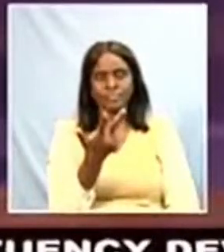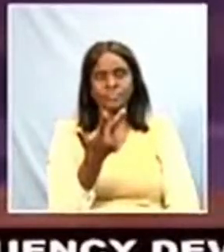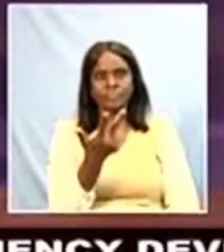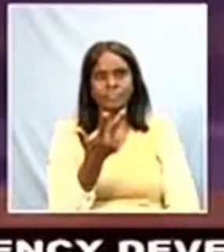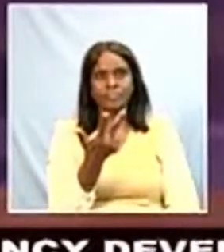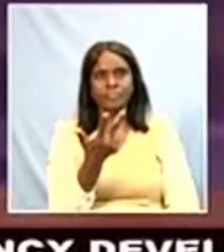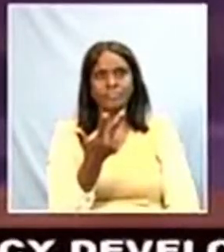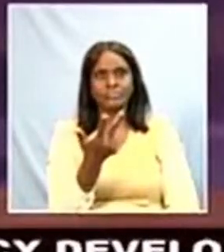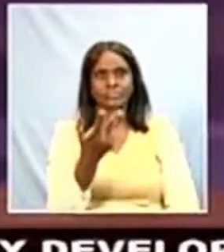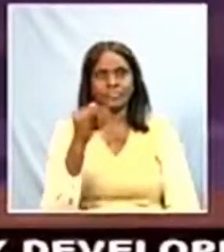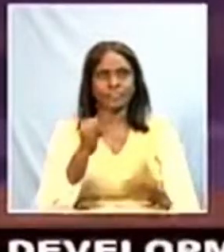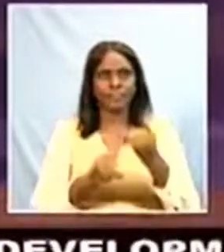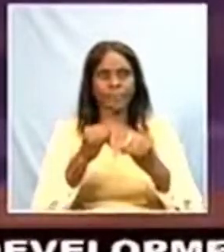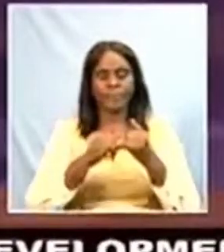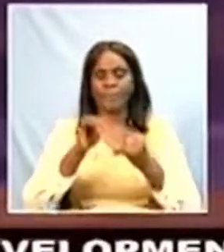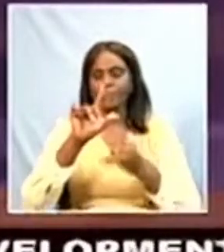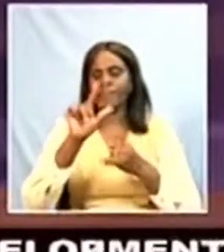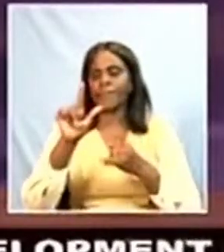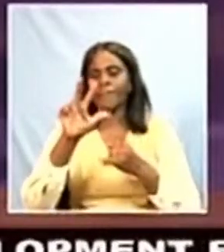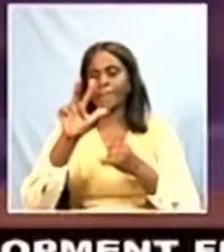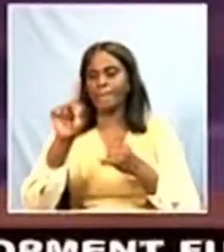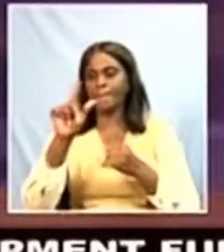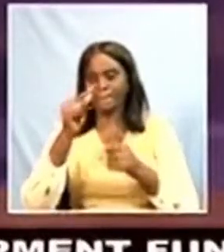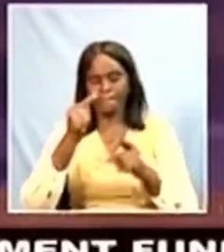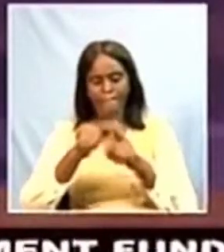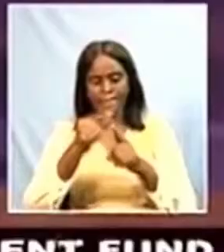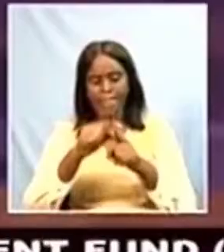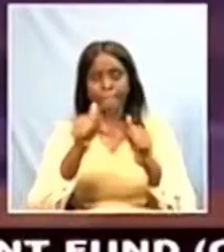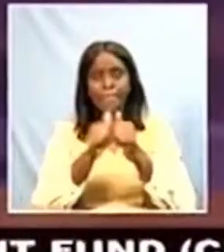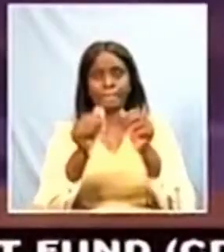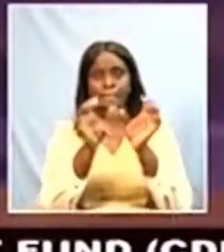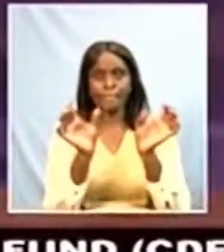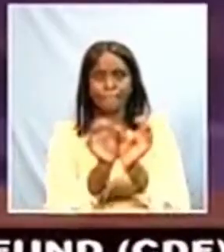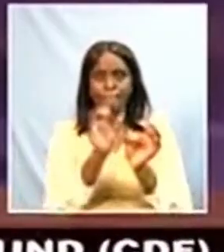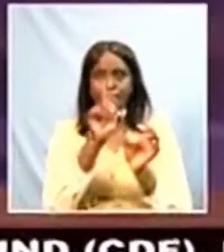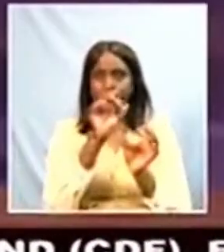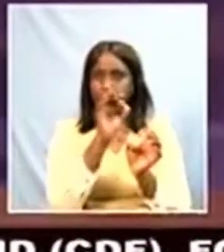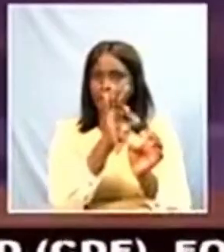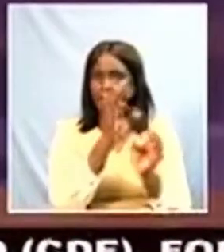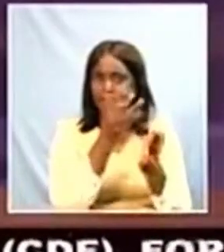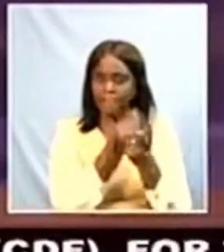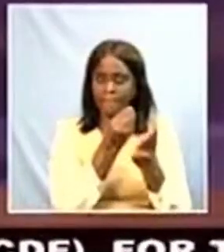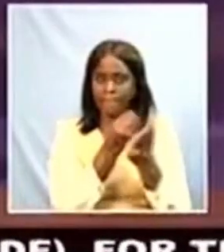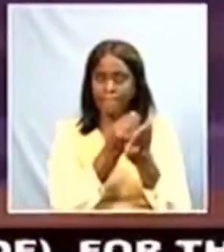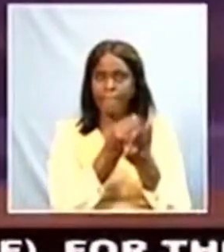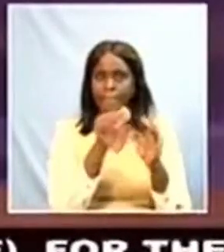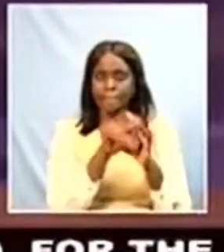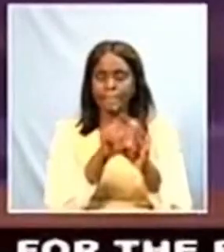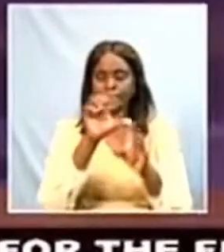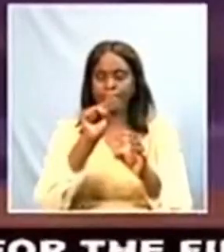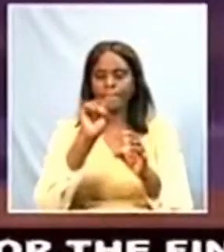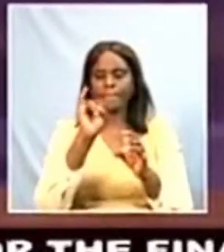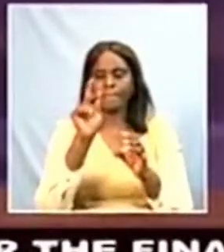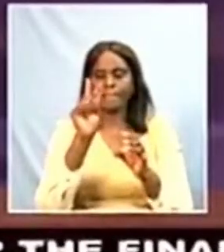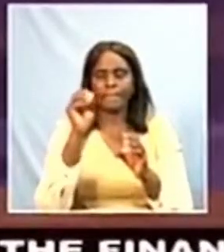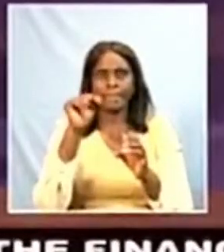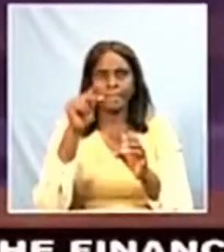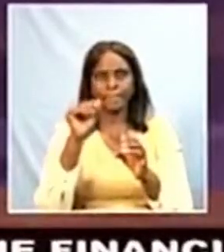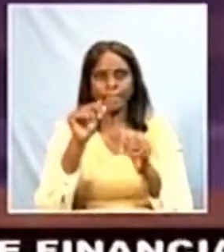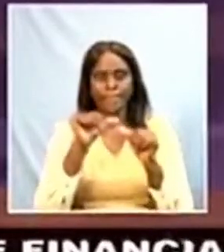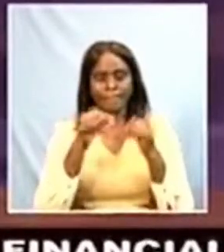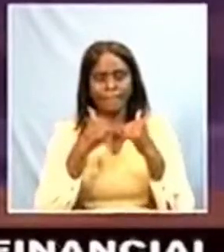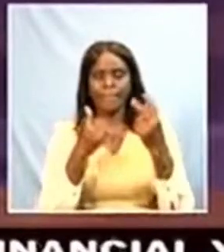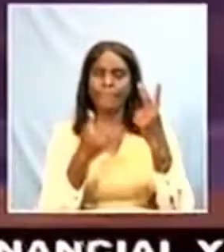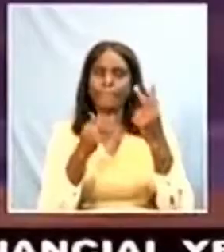2023 ended 31st December regarding the Constituency Development Fund spent in SIKONGO there. We still have